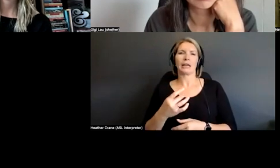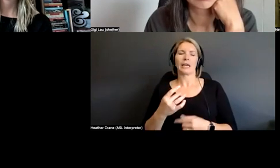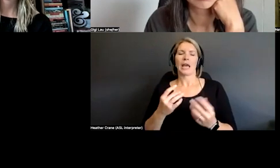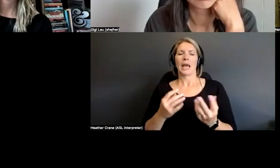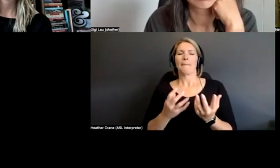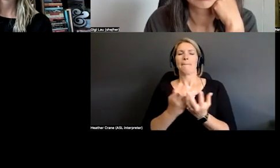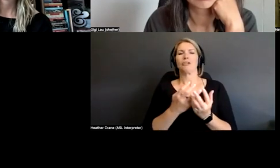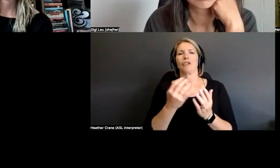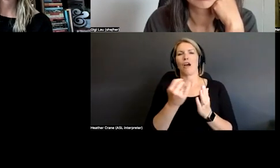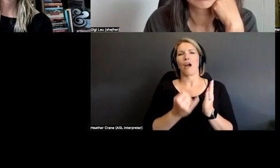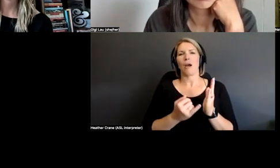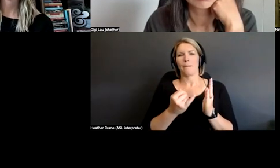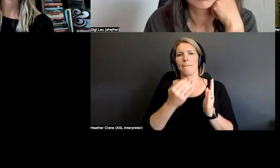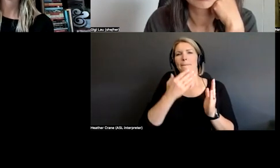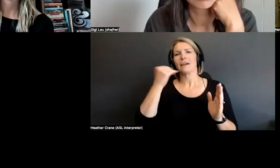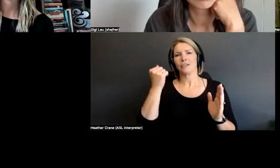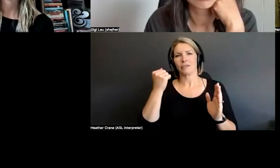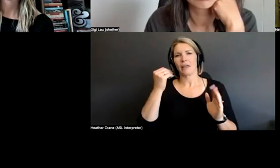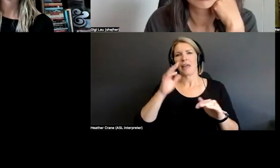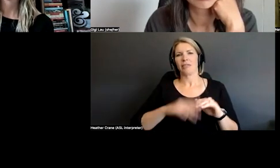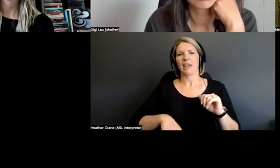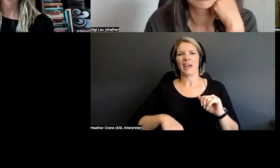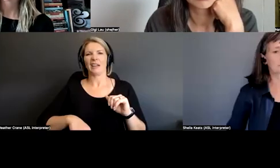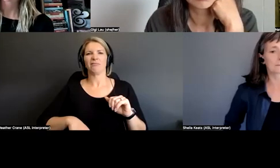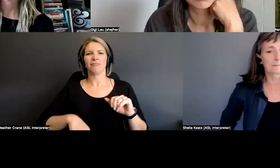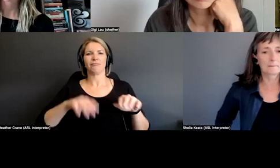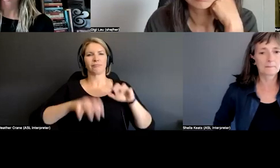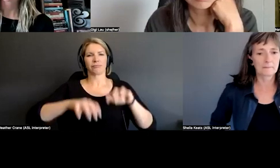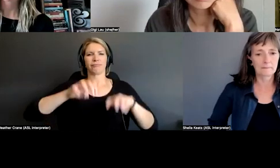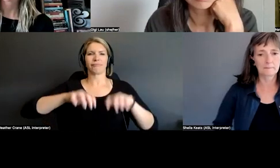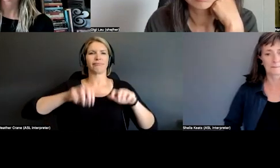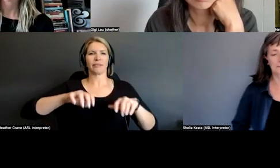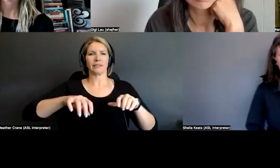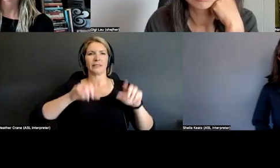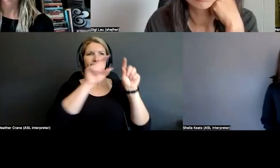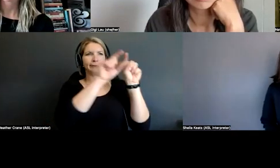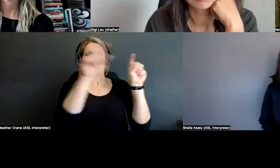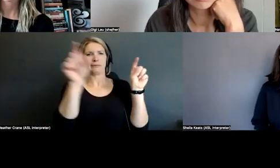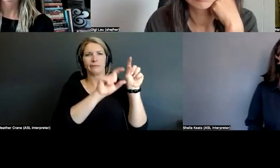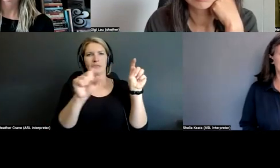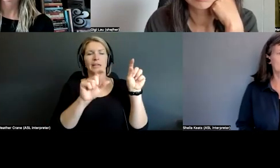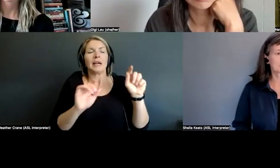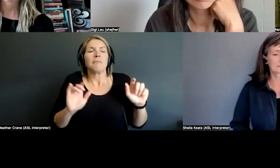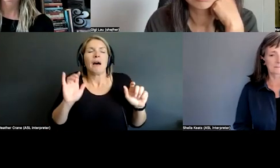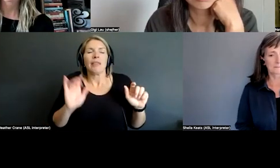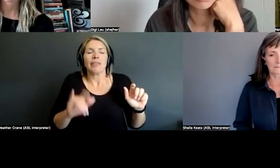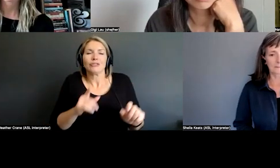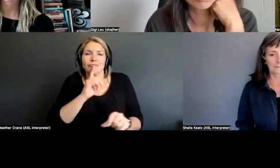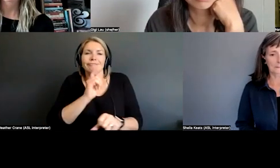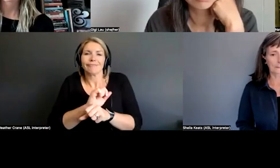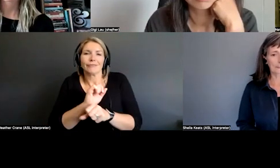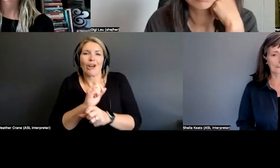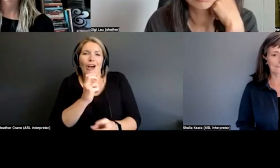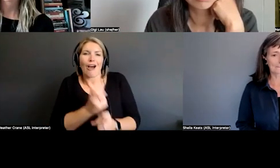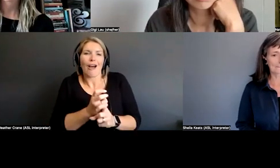little bit better, rather than having slapped, you know, the title on top. And it is a very difficult thing to do, especially when you're